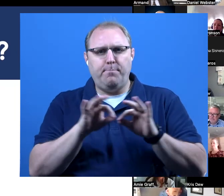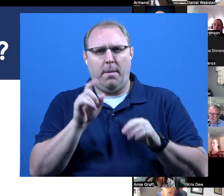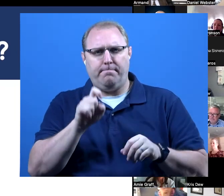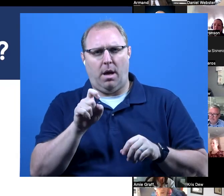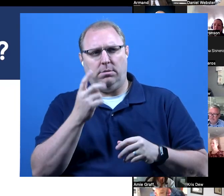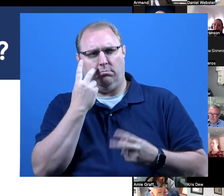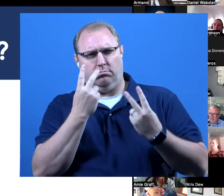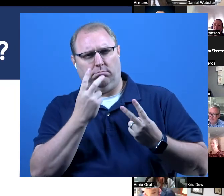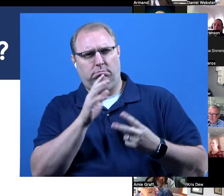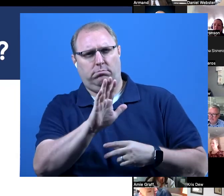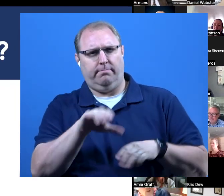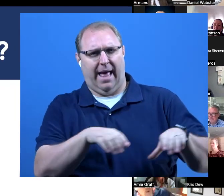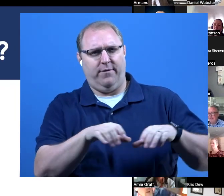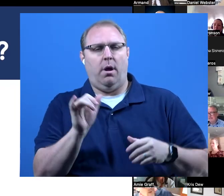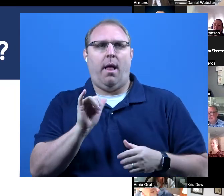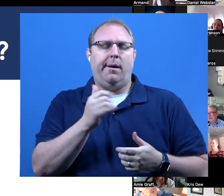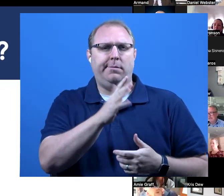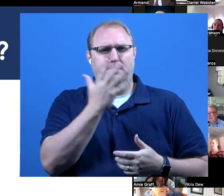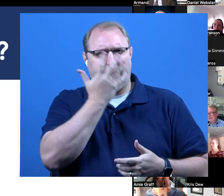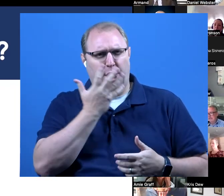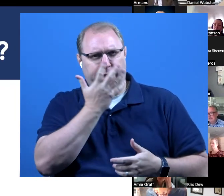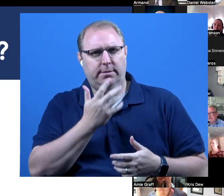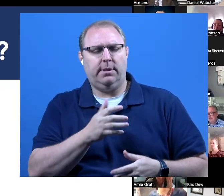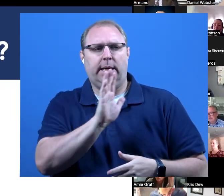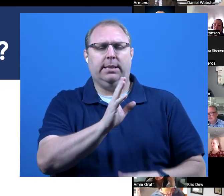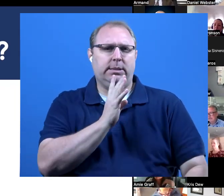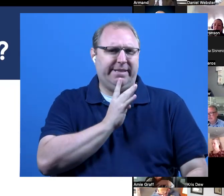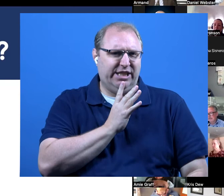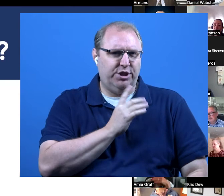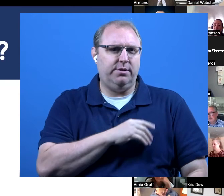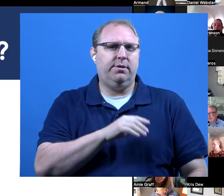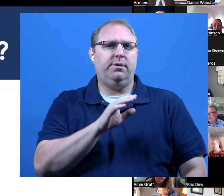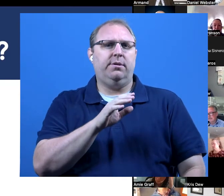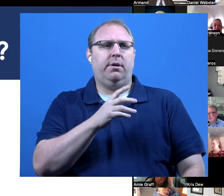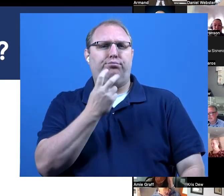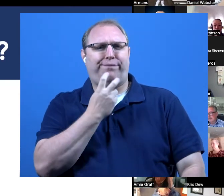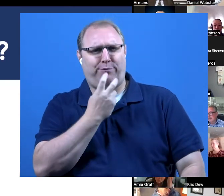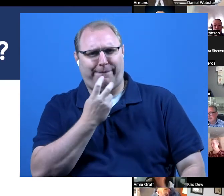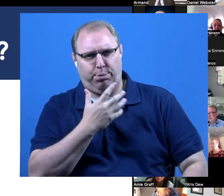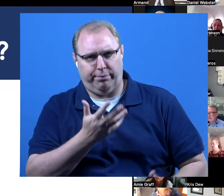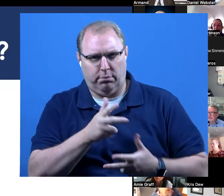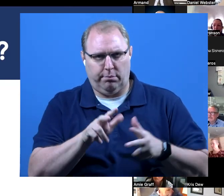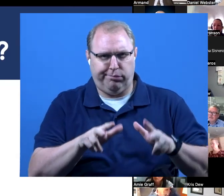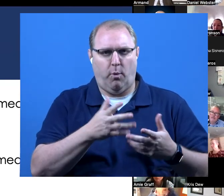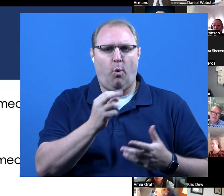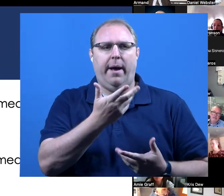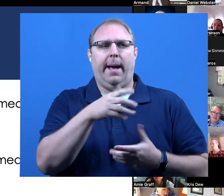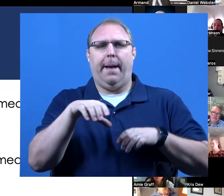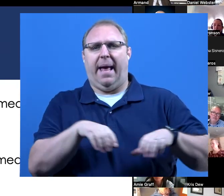we could go ahead and start to examine the idea behind whether we want to test somebody or not.